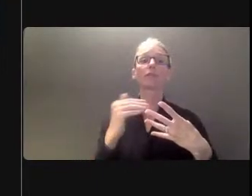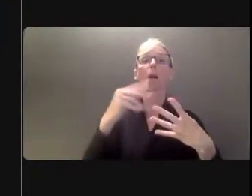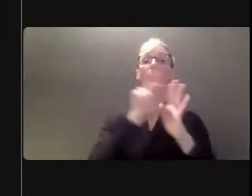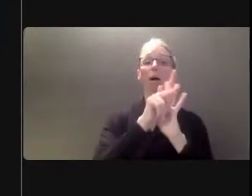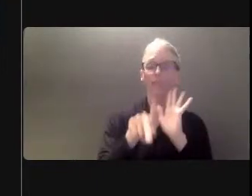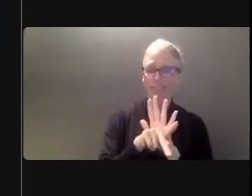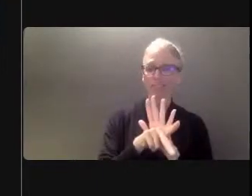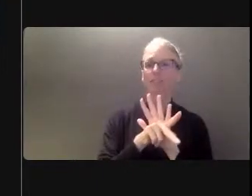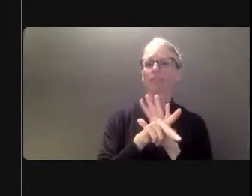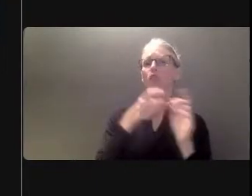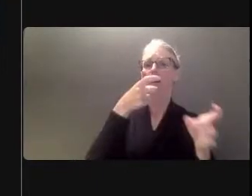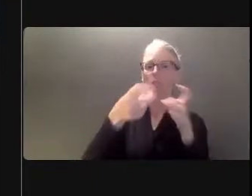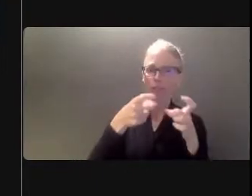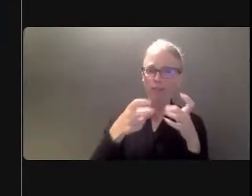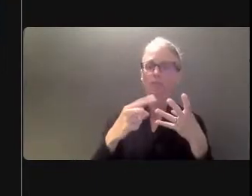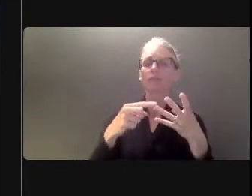governance.